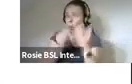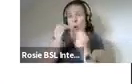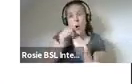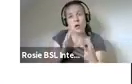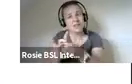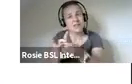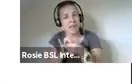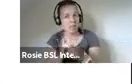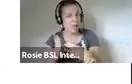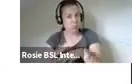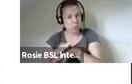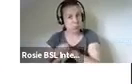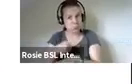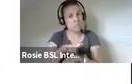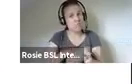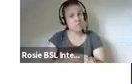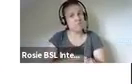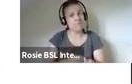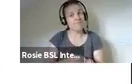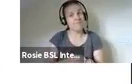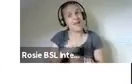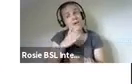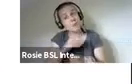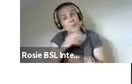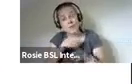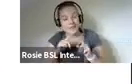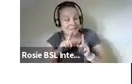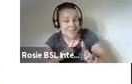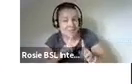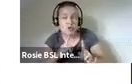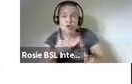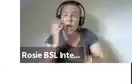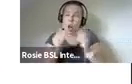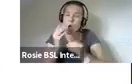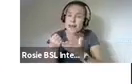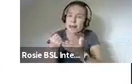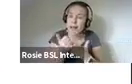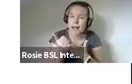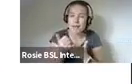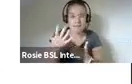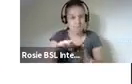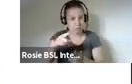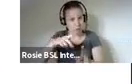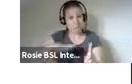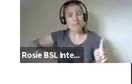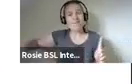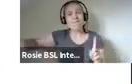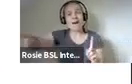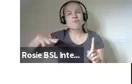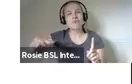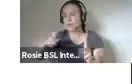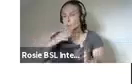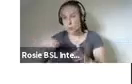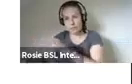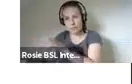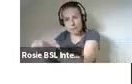they're using teaching and learning aids that are from the environment to count, etc.